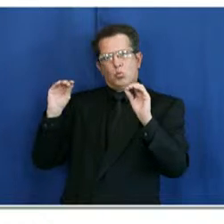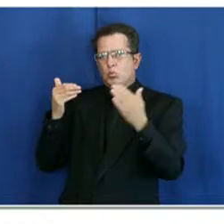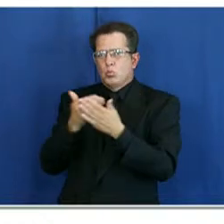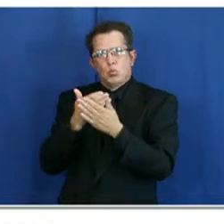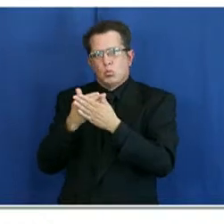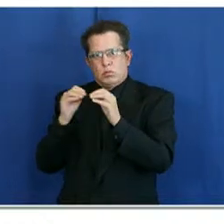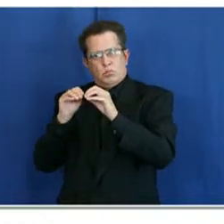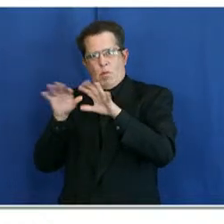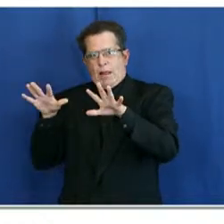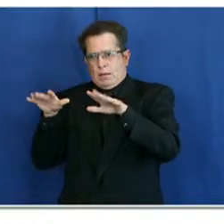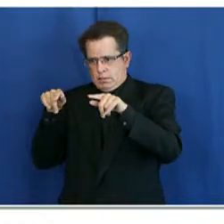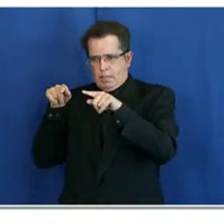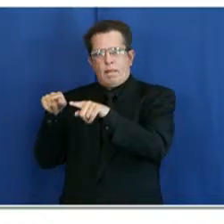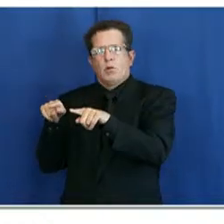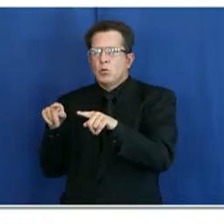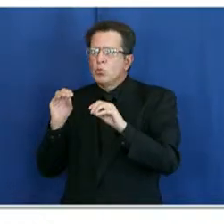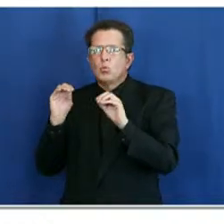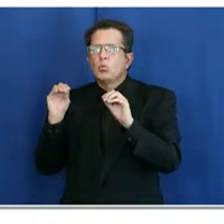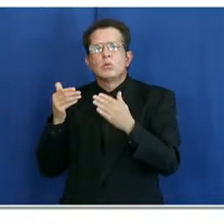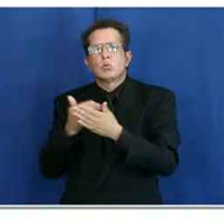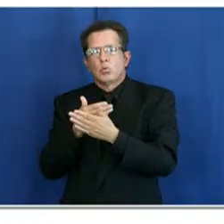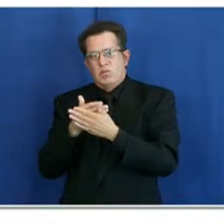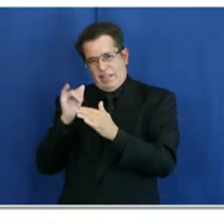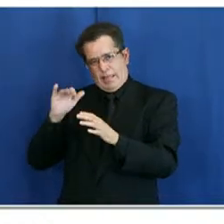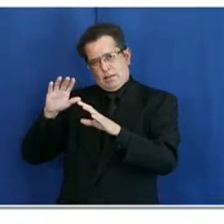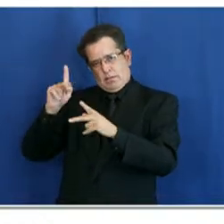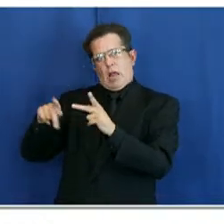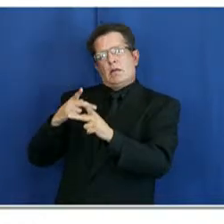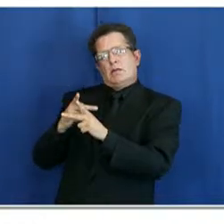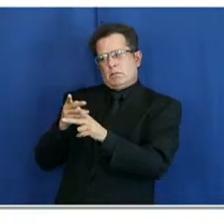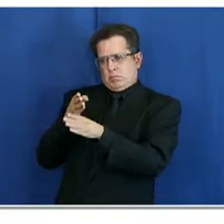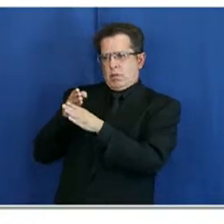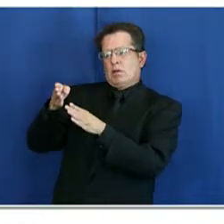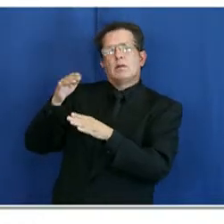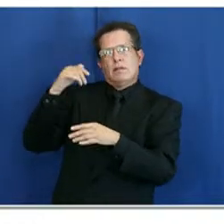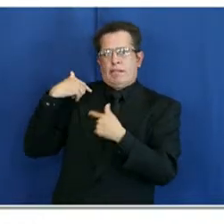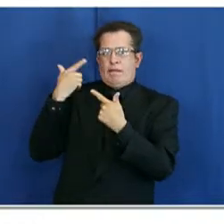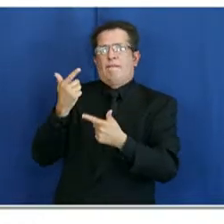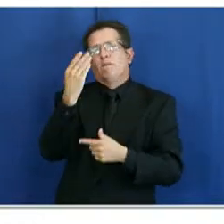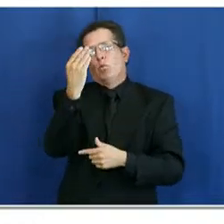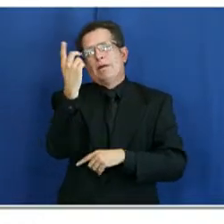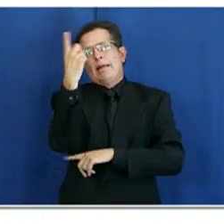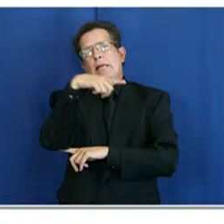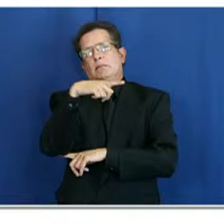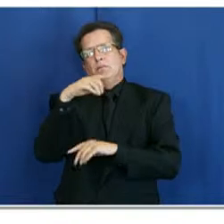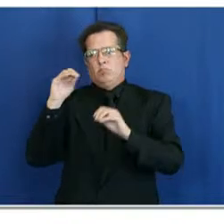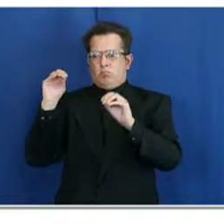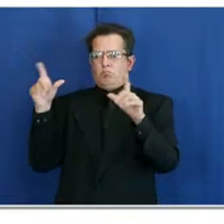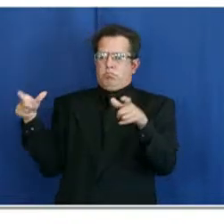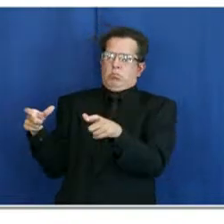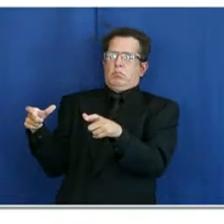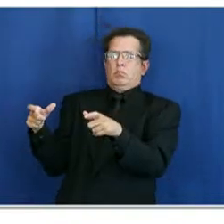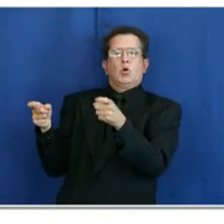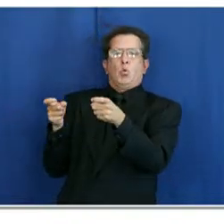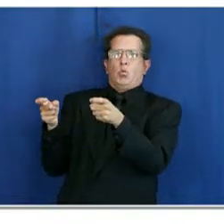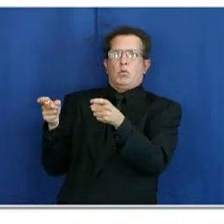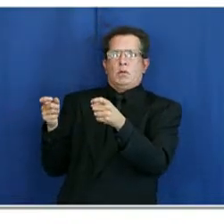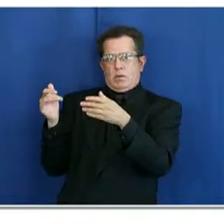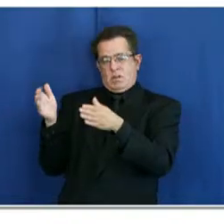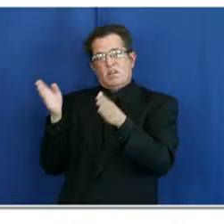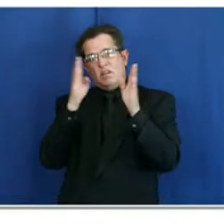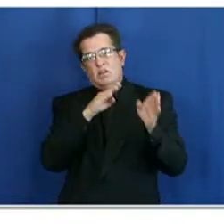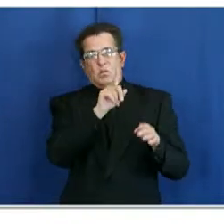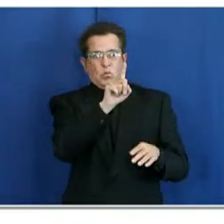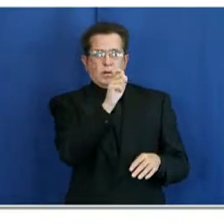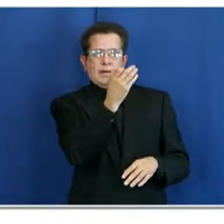no new cases in these settings for the last 14 days or longer. This leaves 119